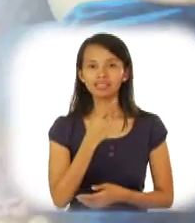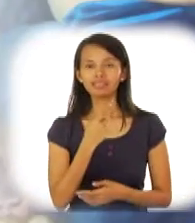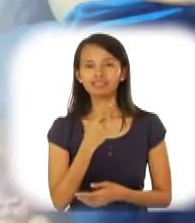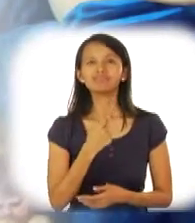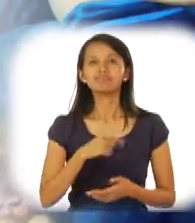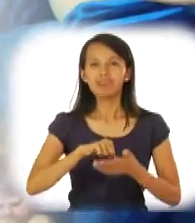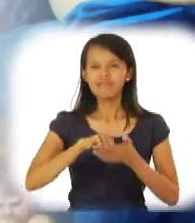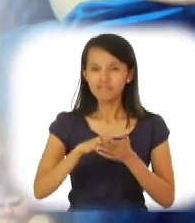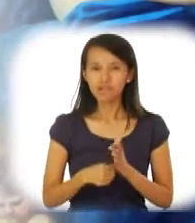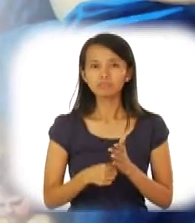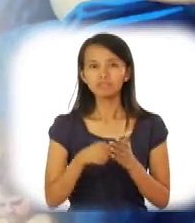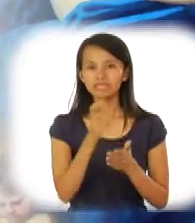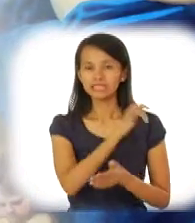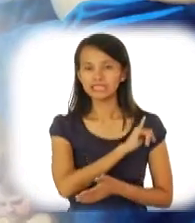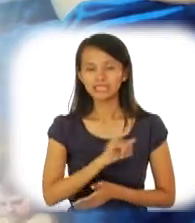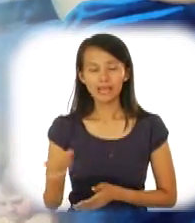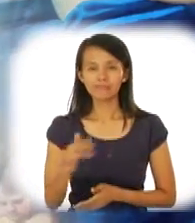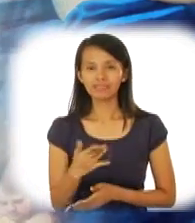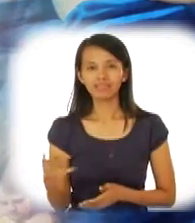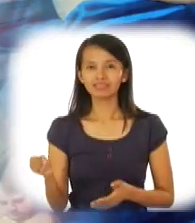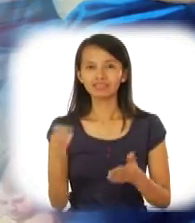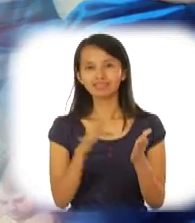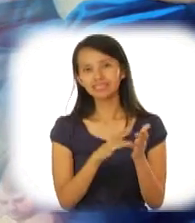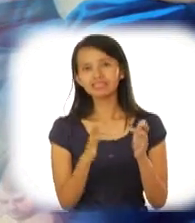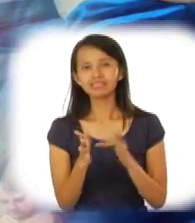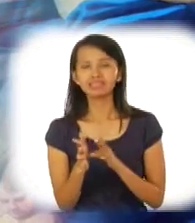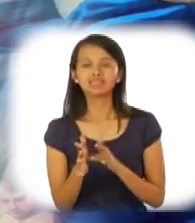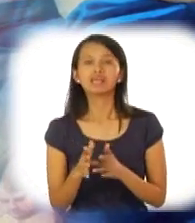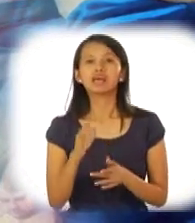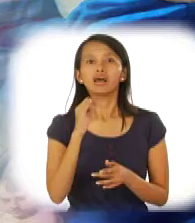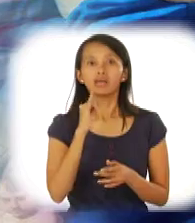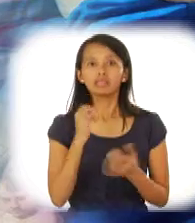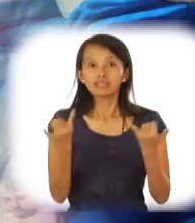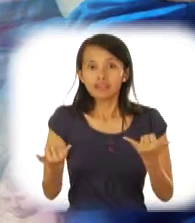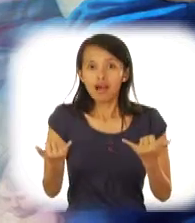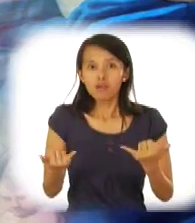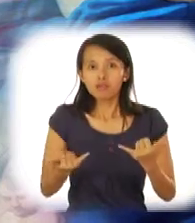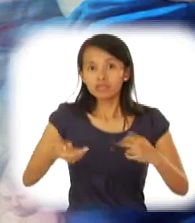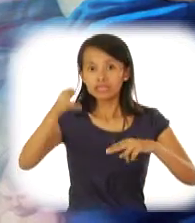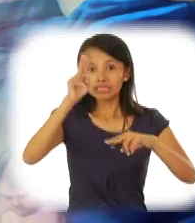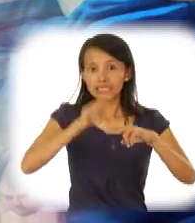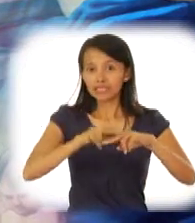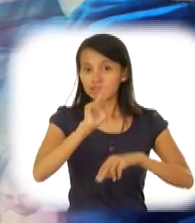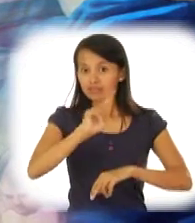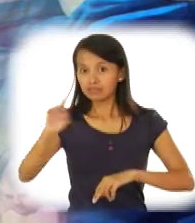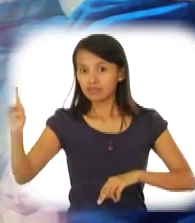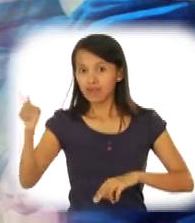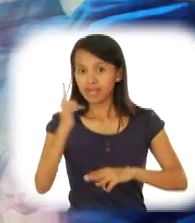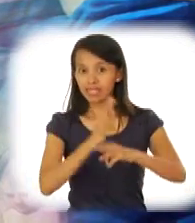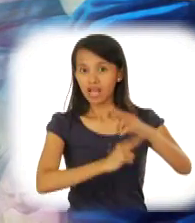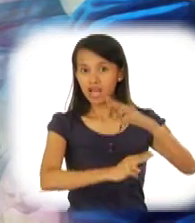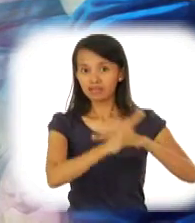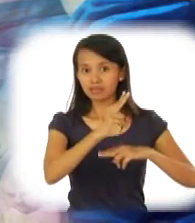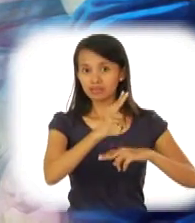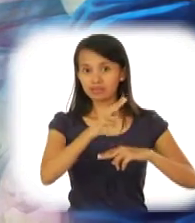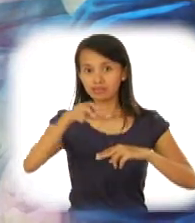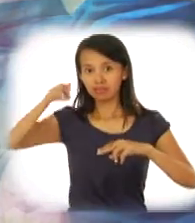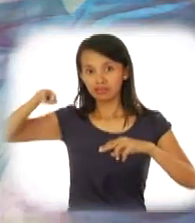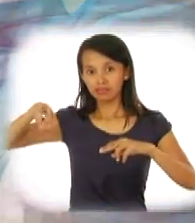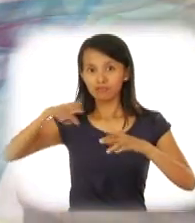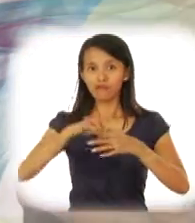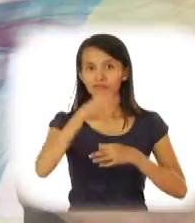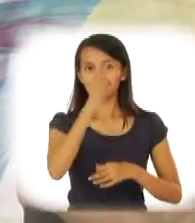Colossians, affirms the very same things. He says that Jesus is now seated at the right hand of